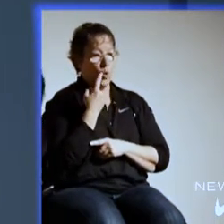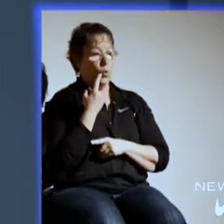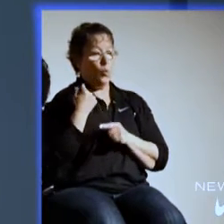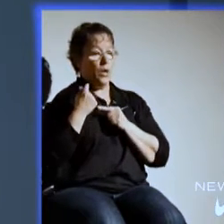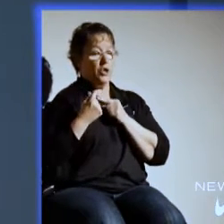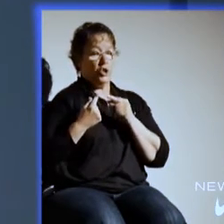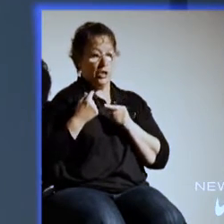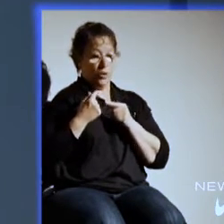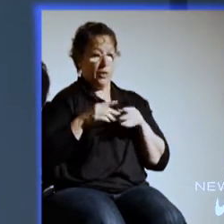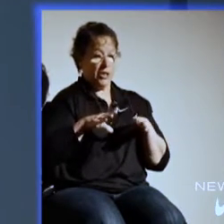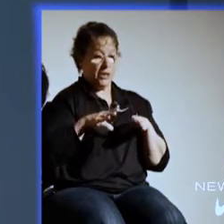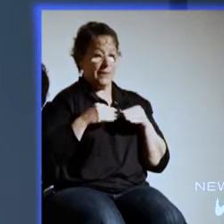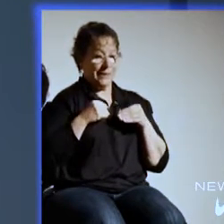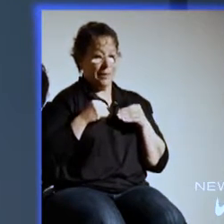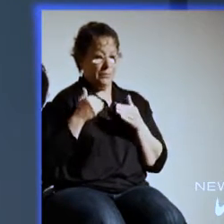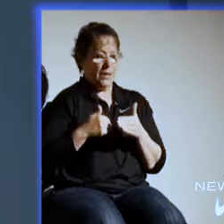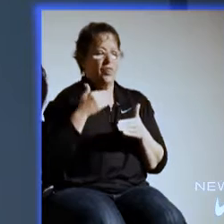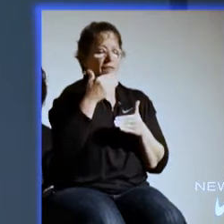embraces.